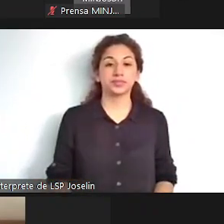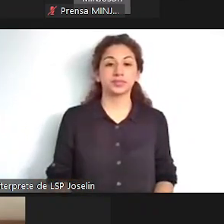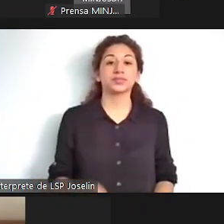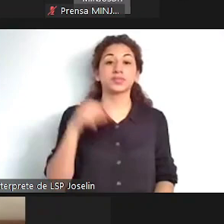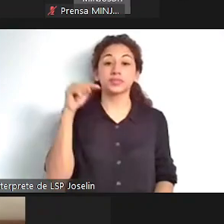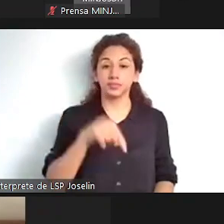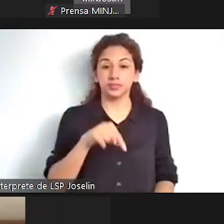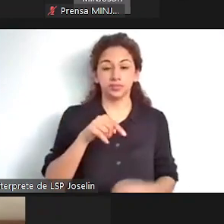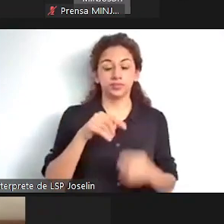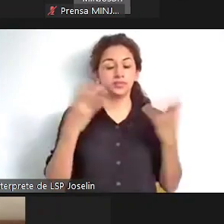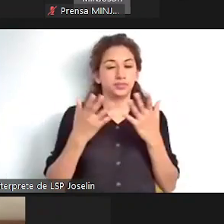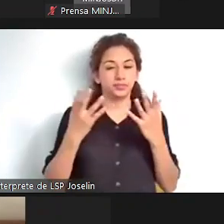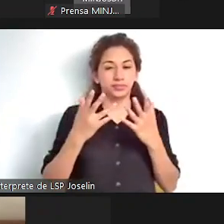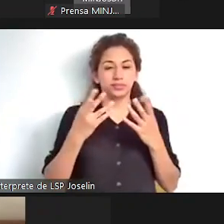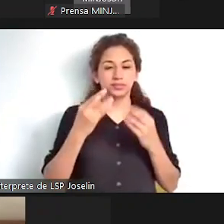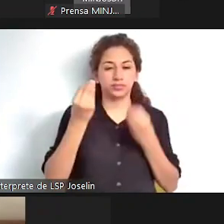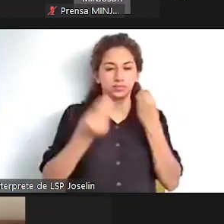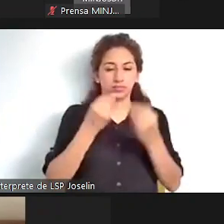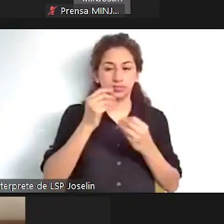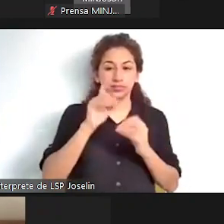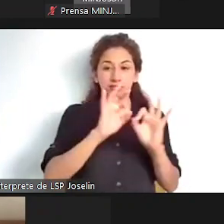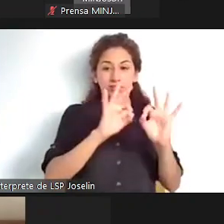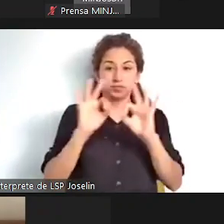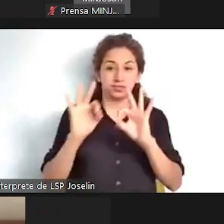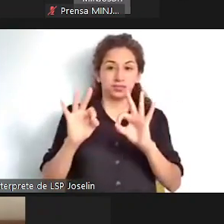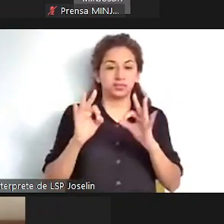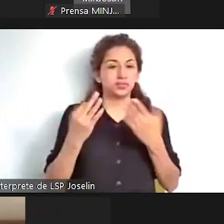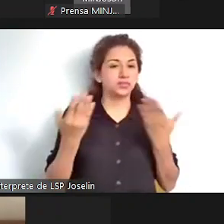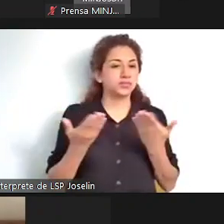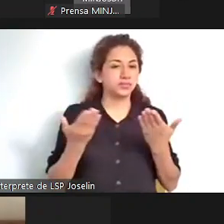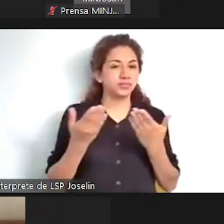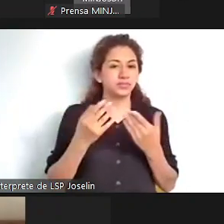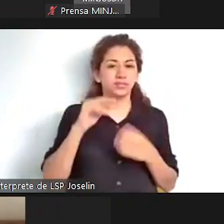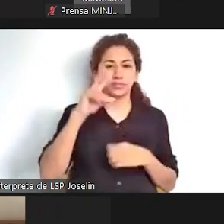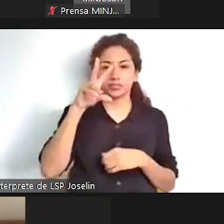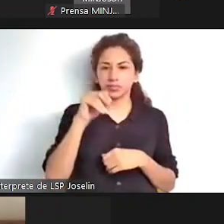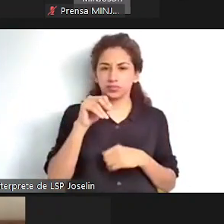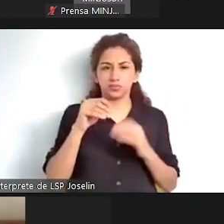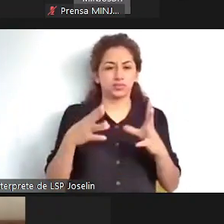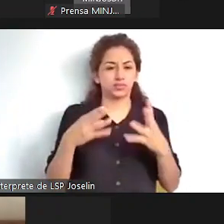this uh due diligence is simply